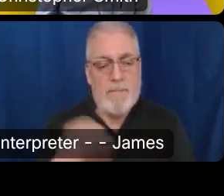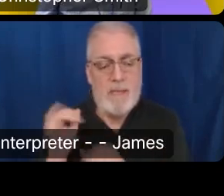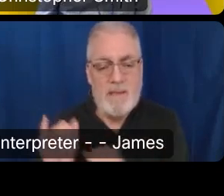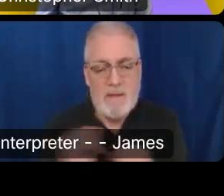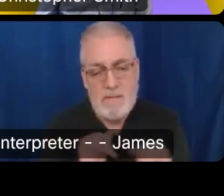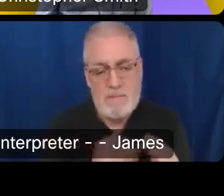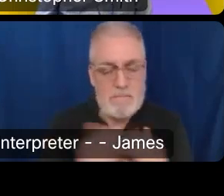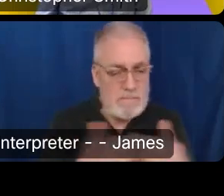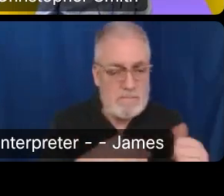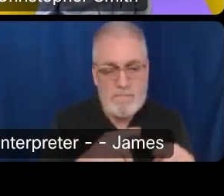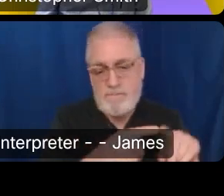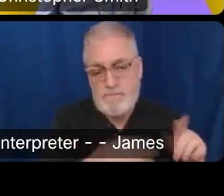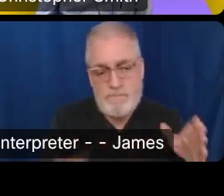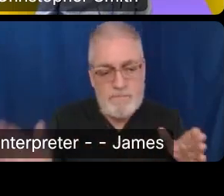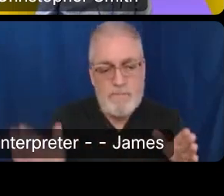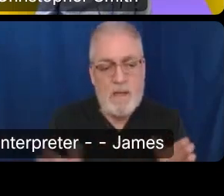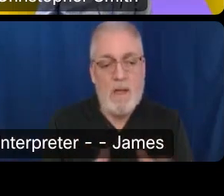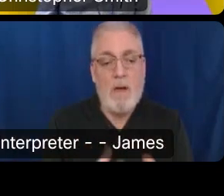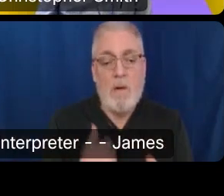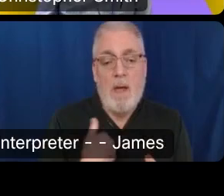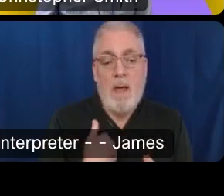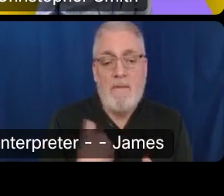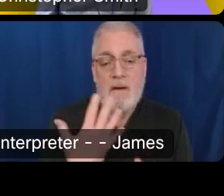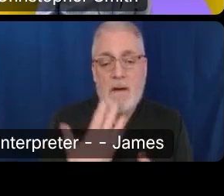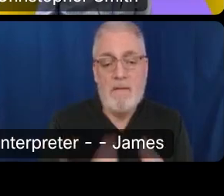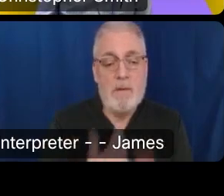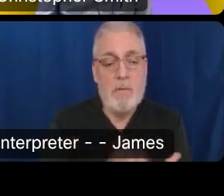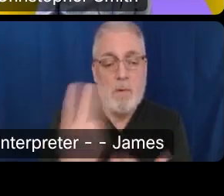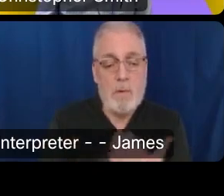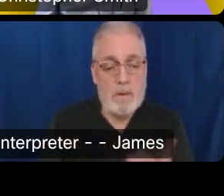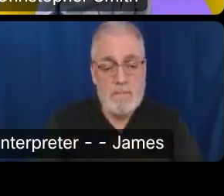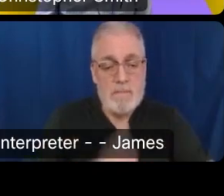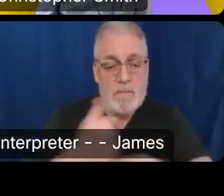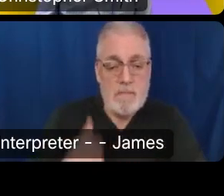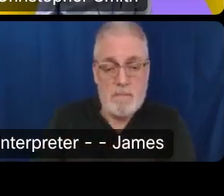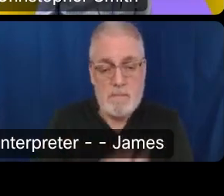I've covered this already, where they're located. Next slide.